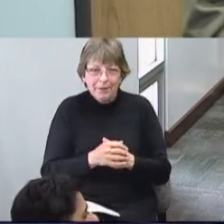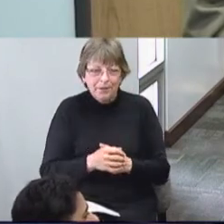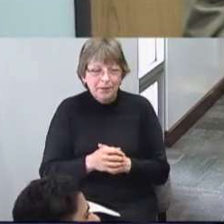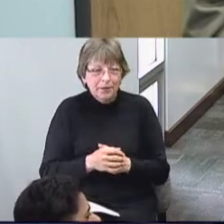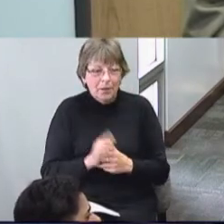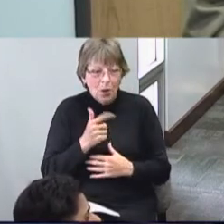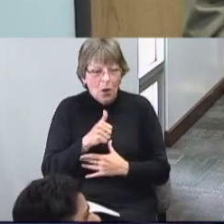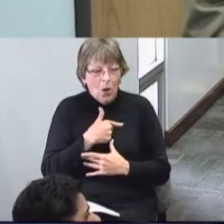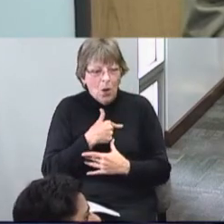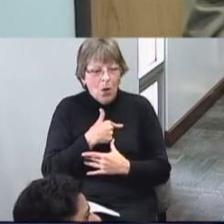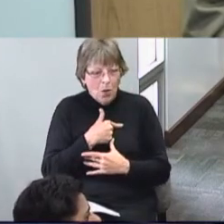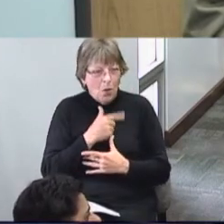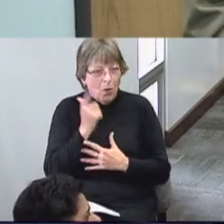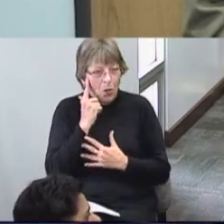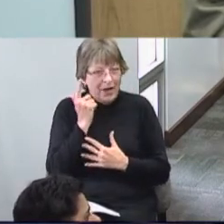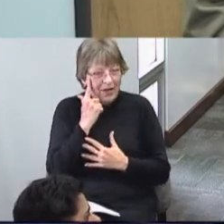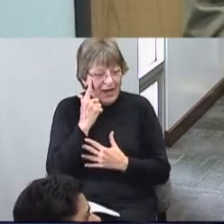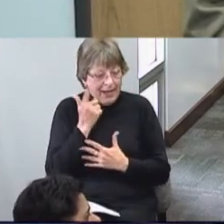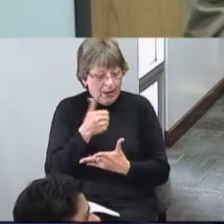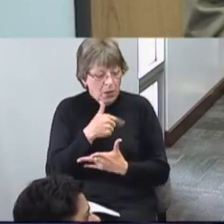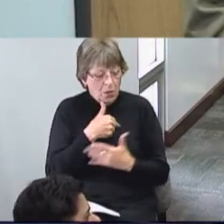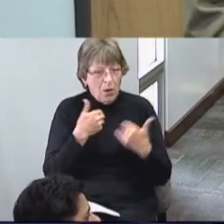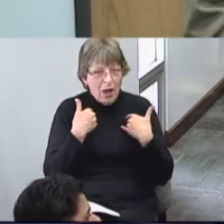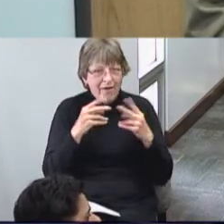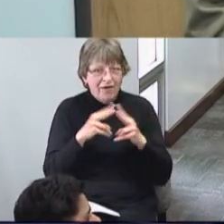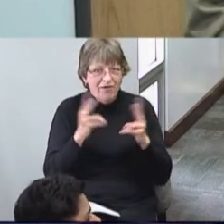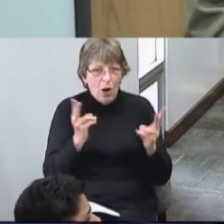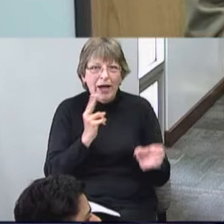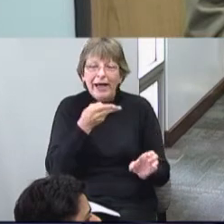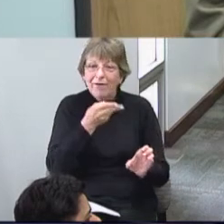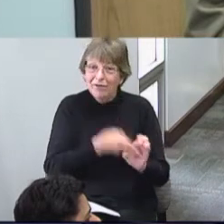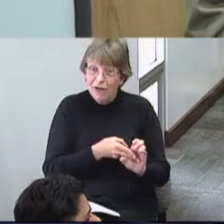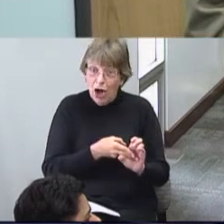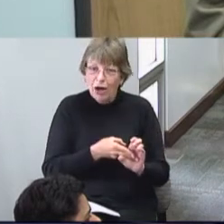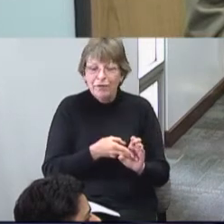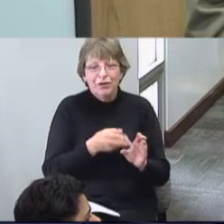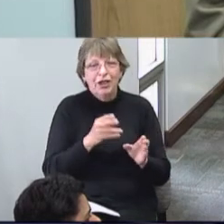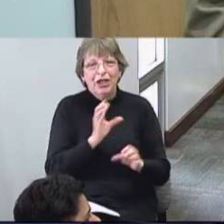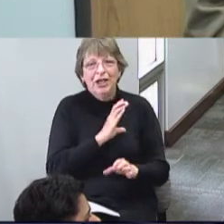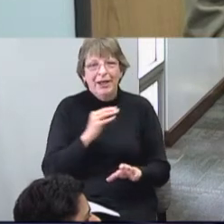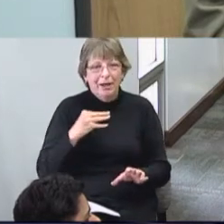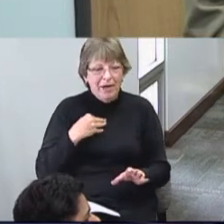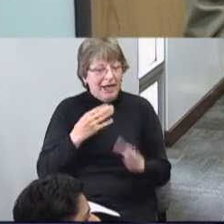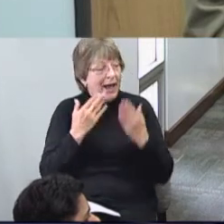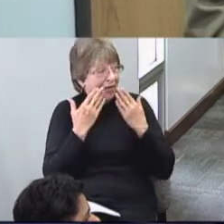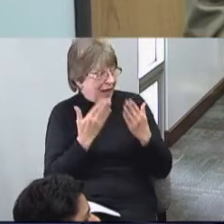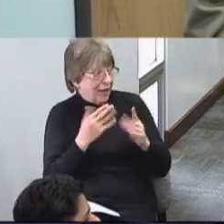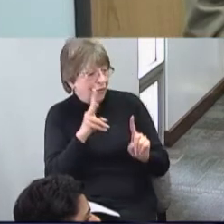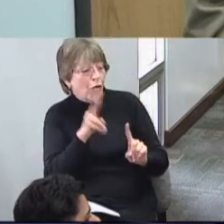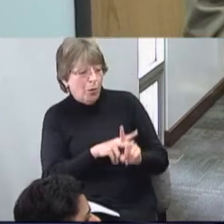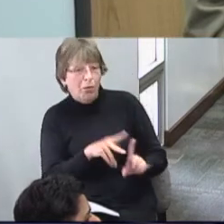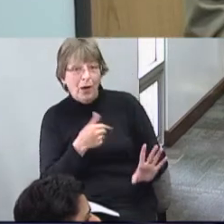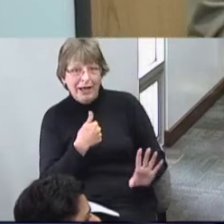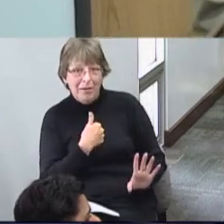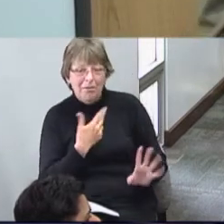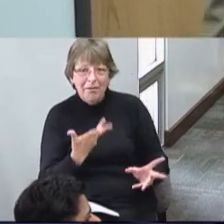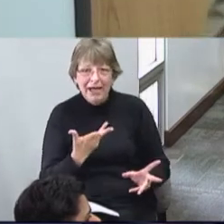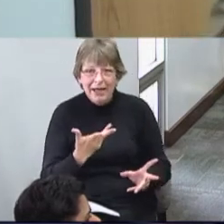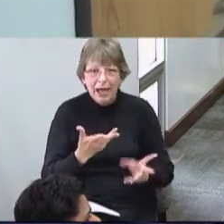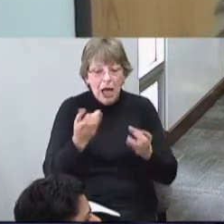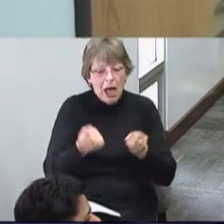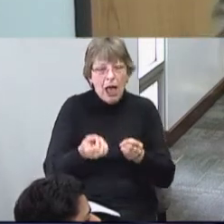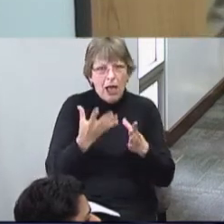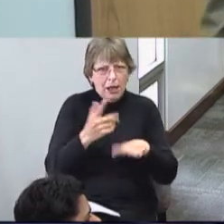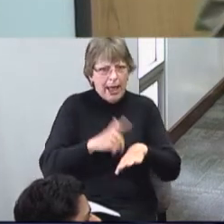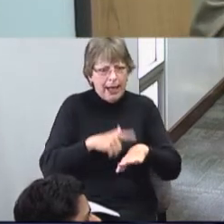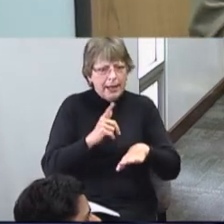We anticipate a very involved committee, and thank you for your appointment to same. Significant time was spent